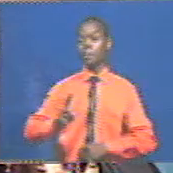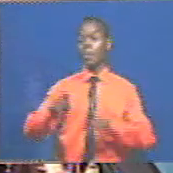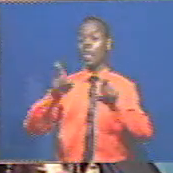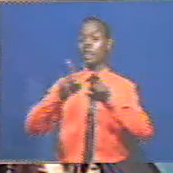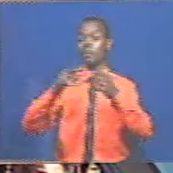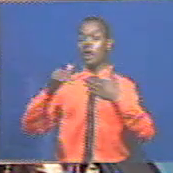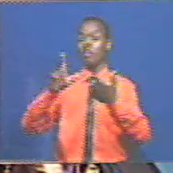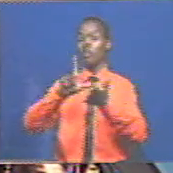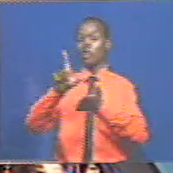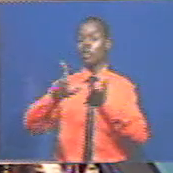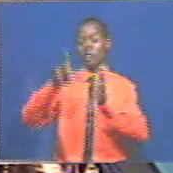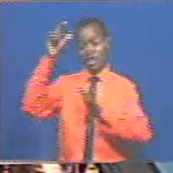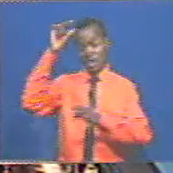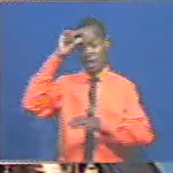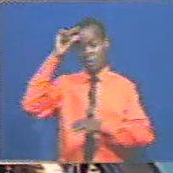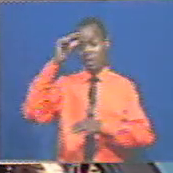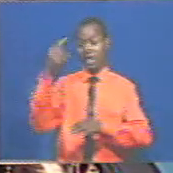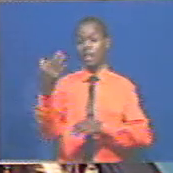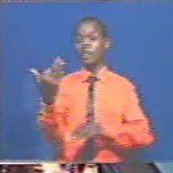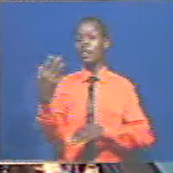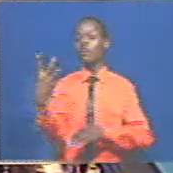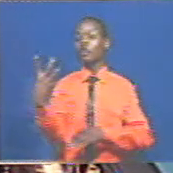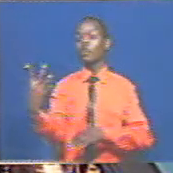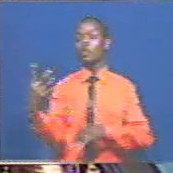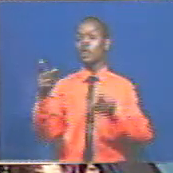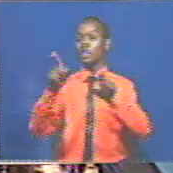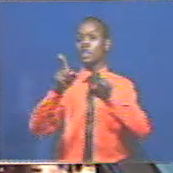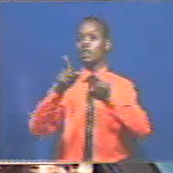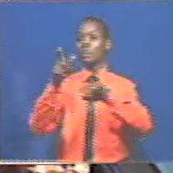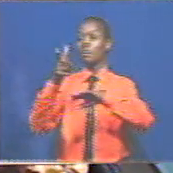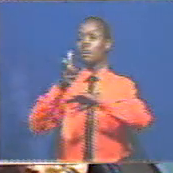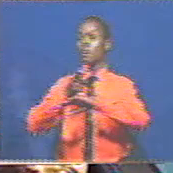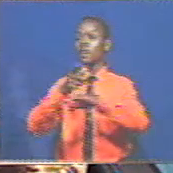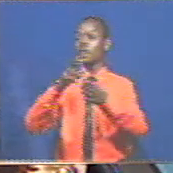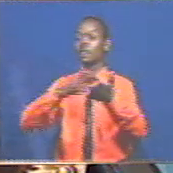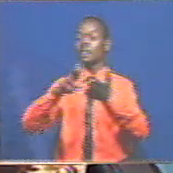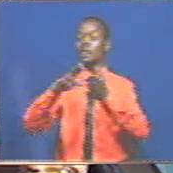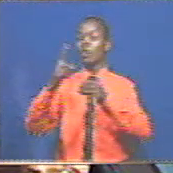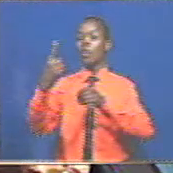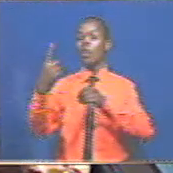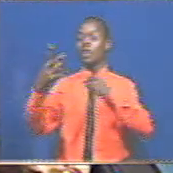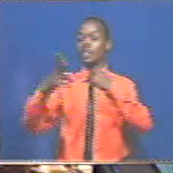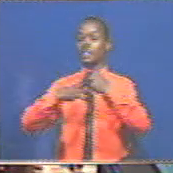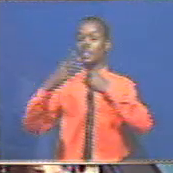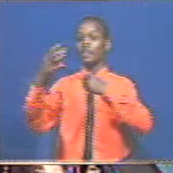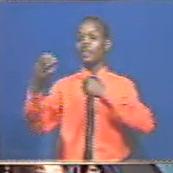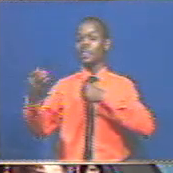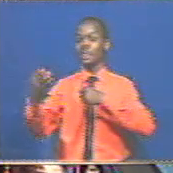regional government 344 city confirmed and the media is 217 a hundred